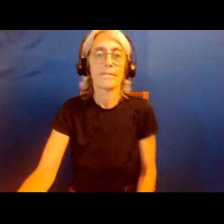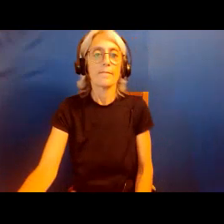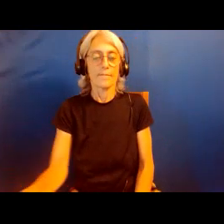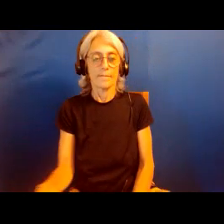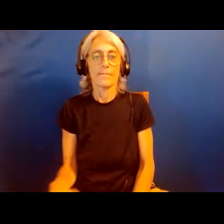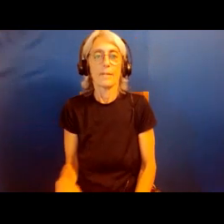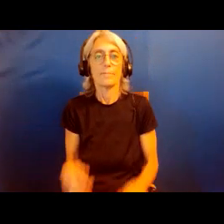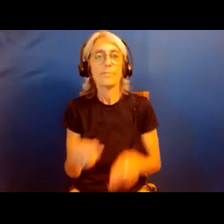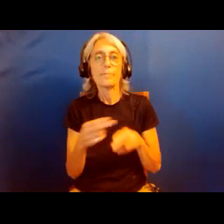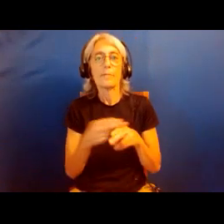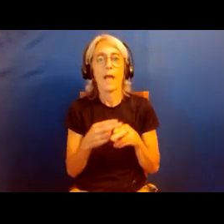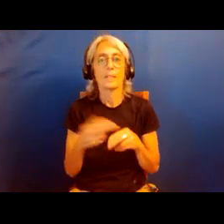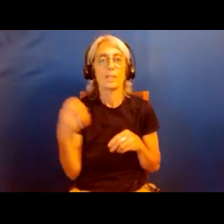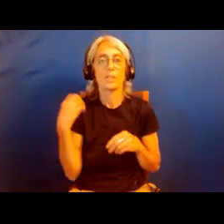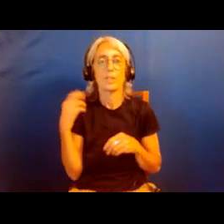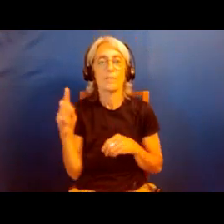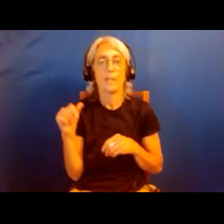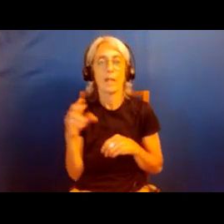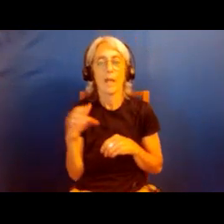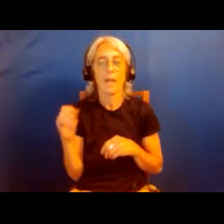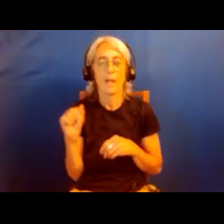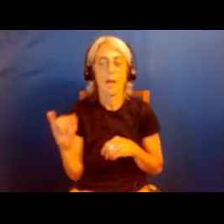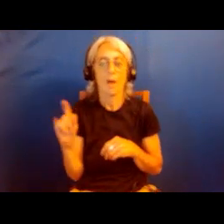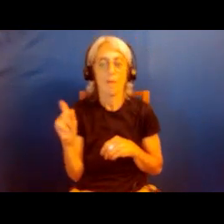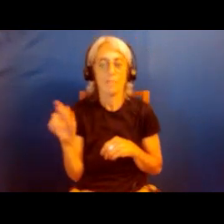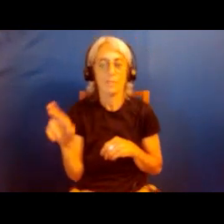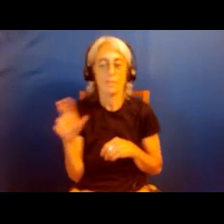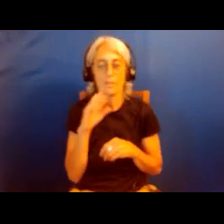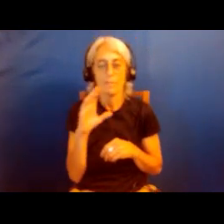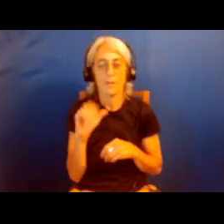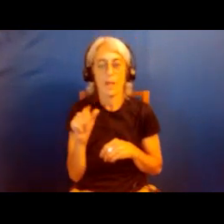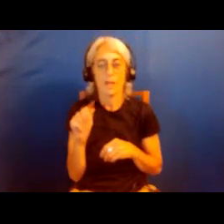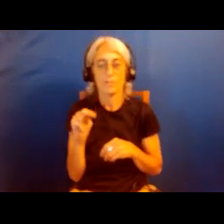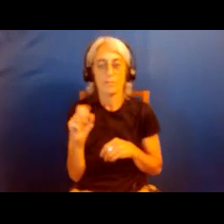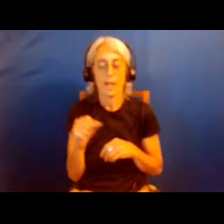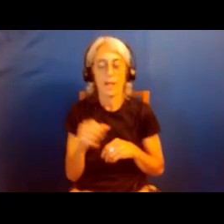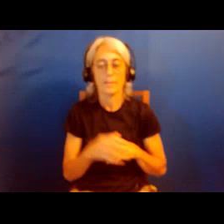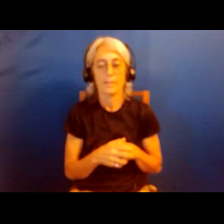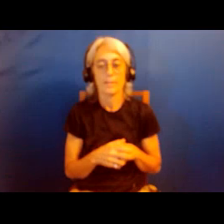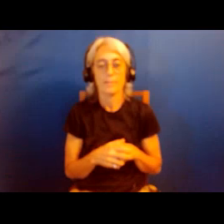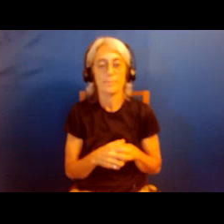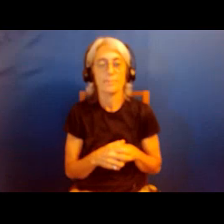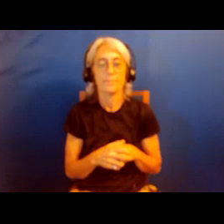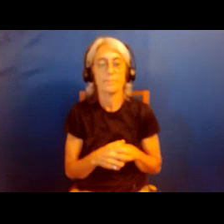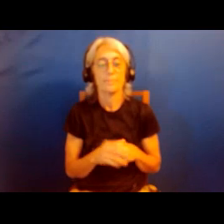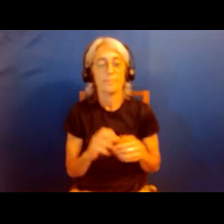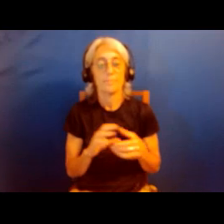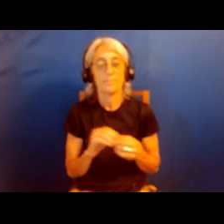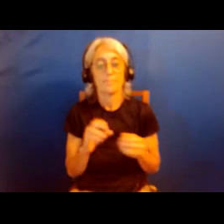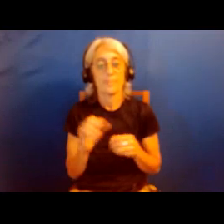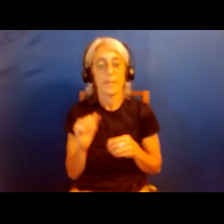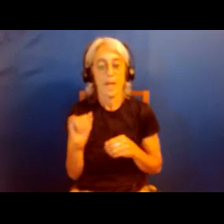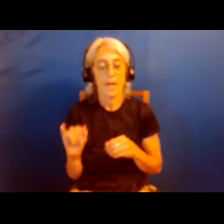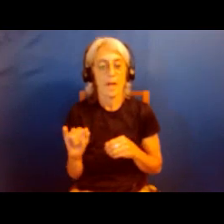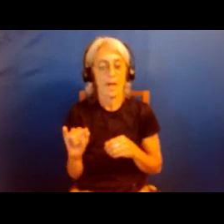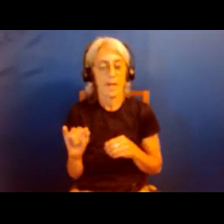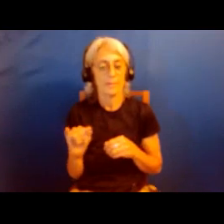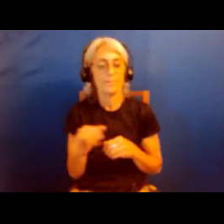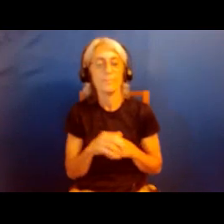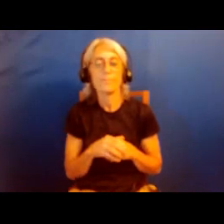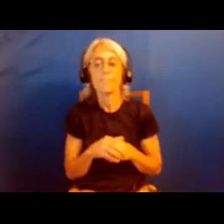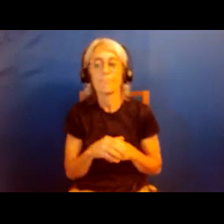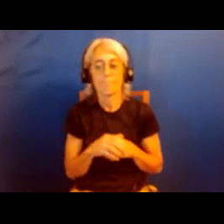Acting Chief Data and AI Officer for Caltrans. Today, I'm going to be presenting on the artificial intelligence efforts and